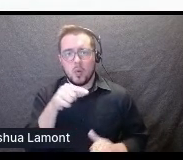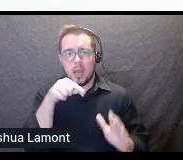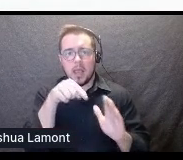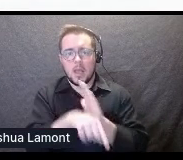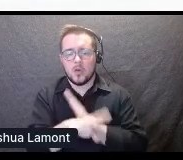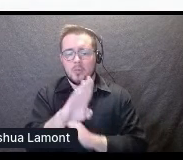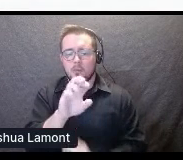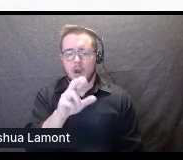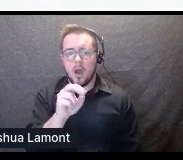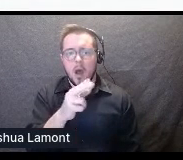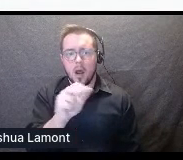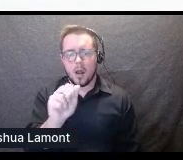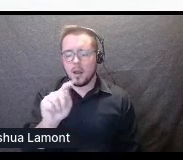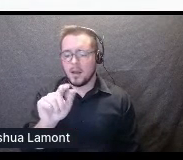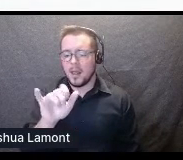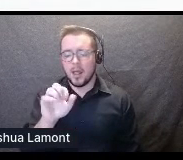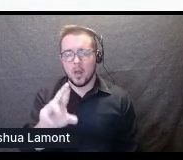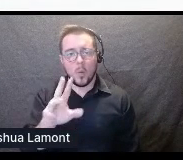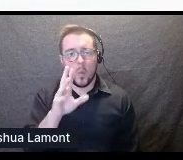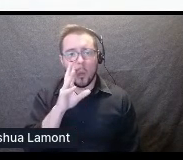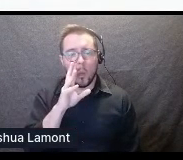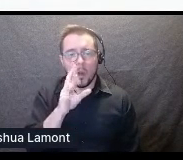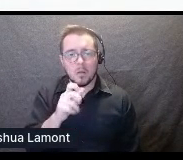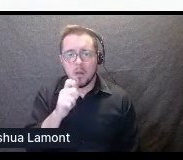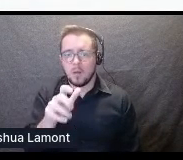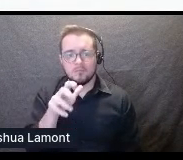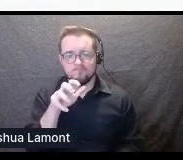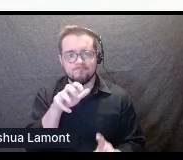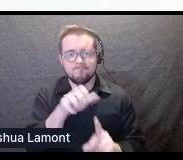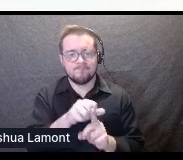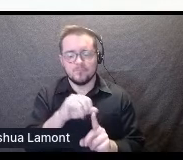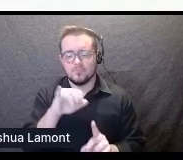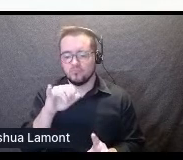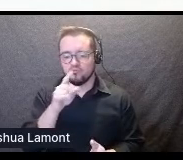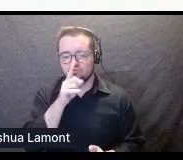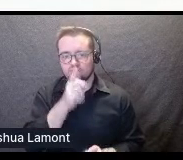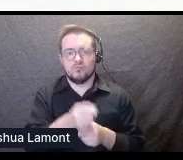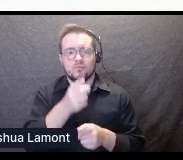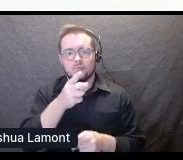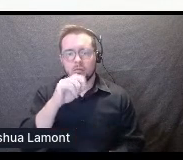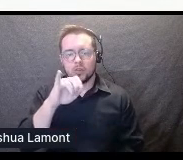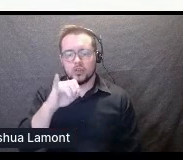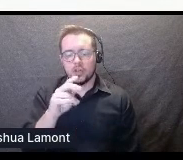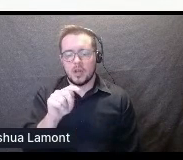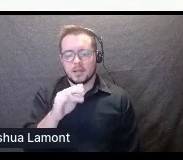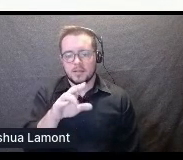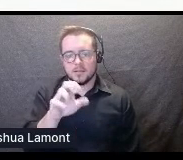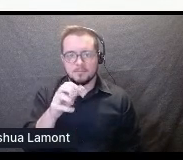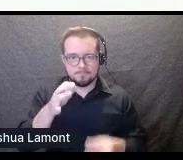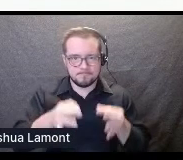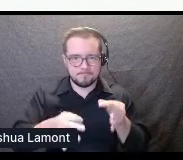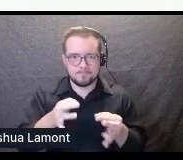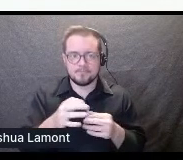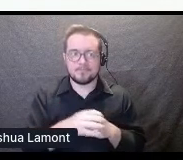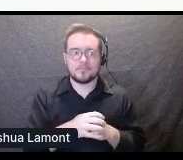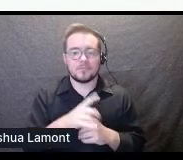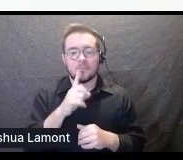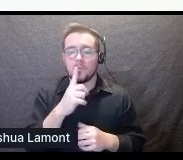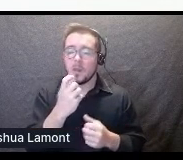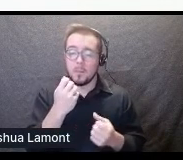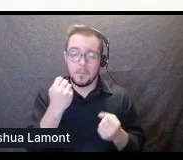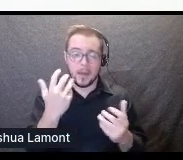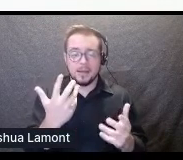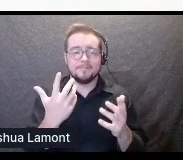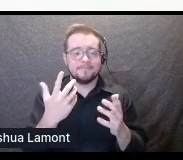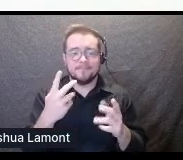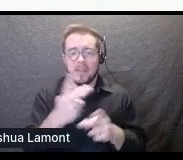to justice, which is only the latest in a history of failures to bring justice in cases of state violence against Black people. And